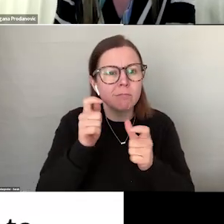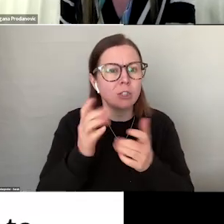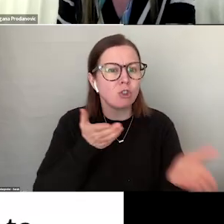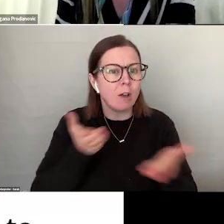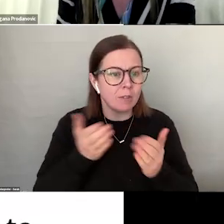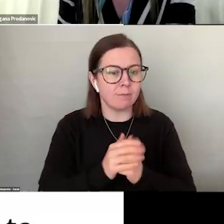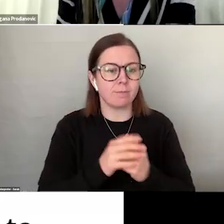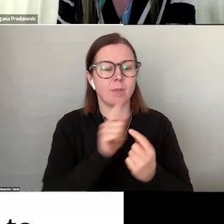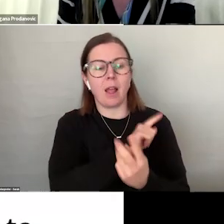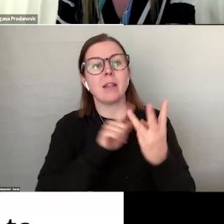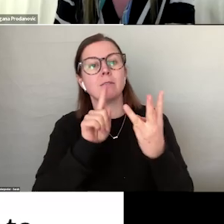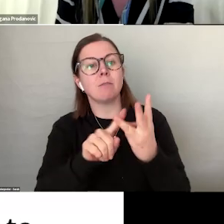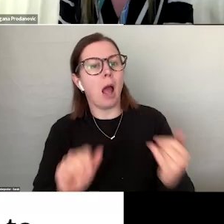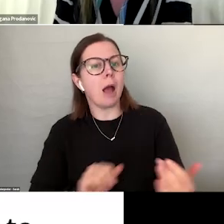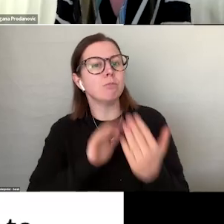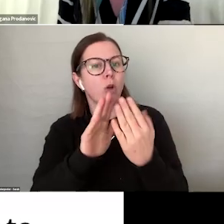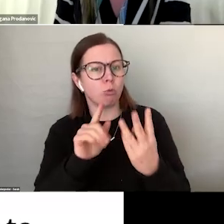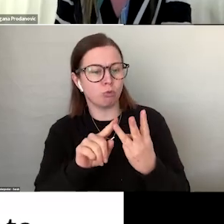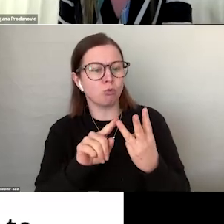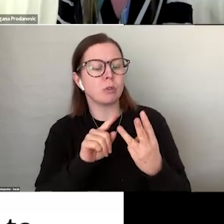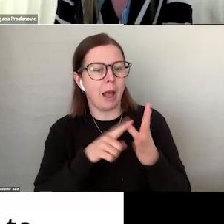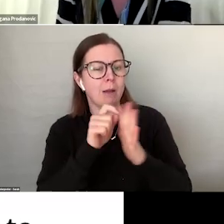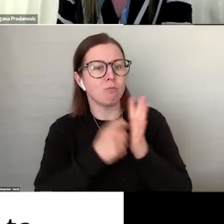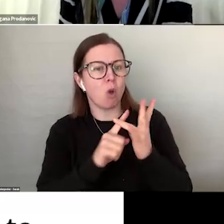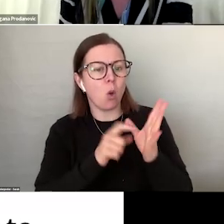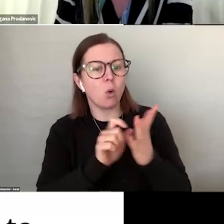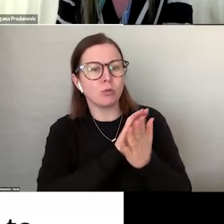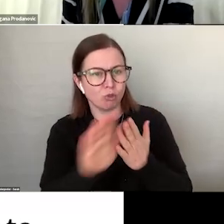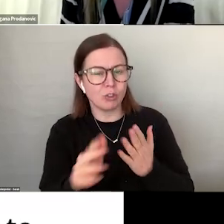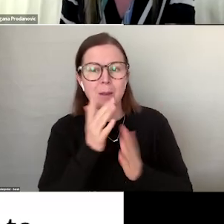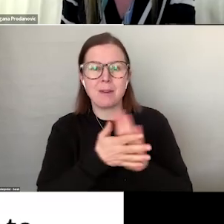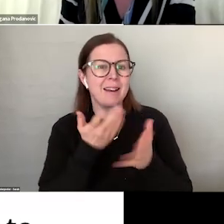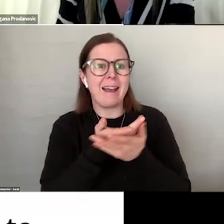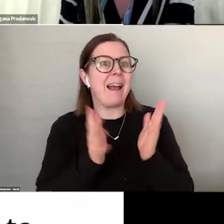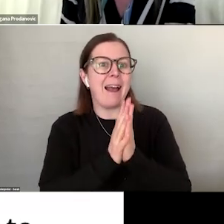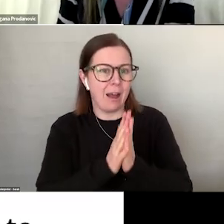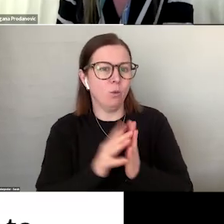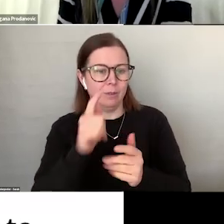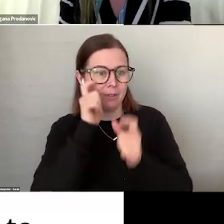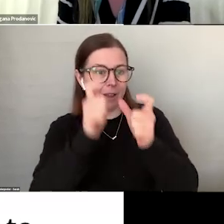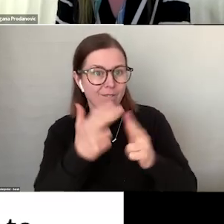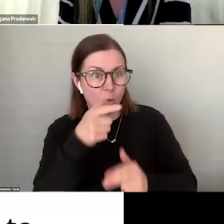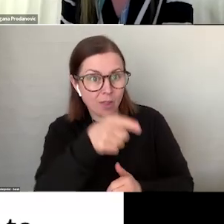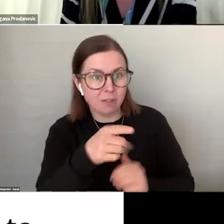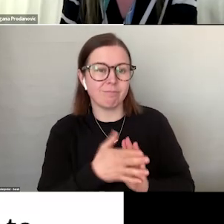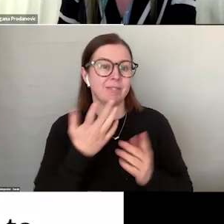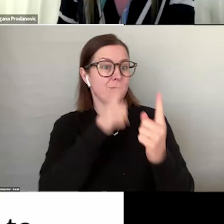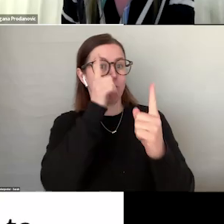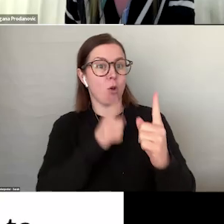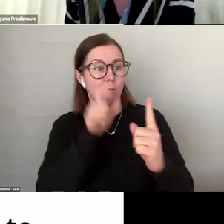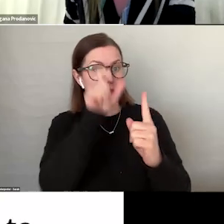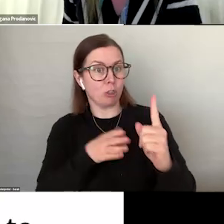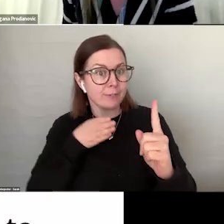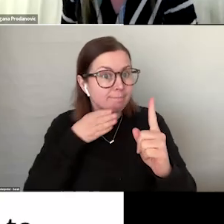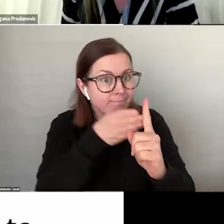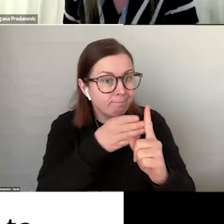finally, approaches. And this is how is care delivered to a person with intellectual disability. So is it person-centered? Are there